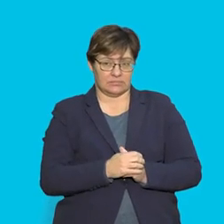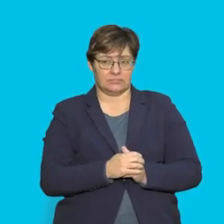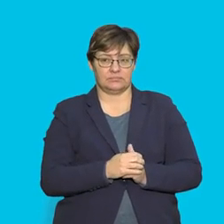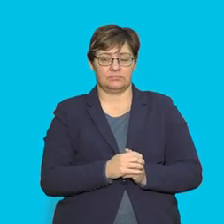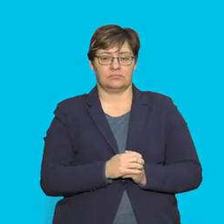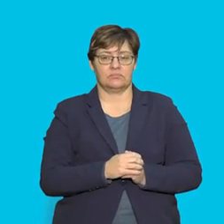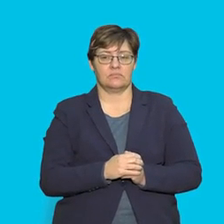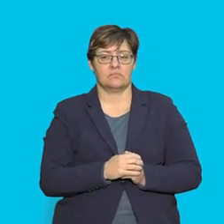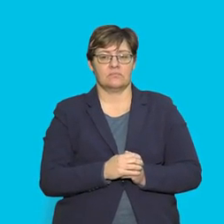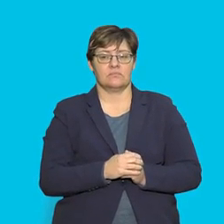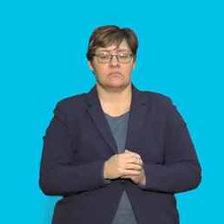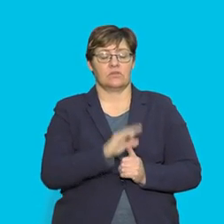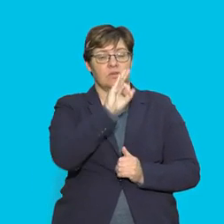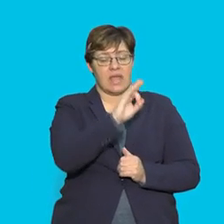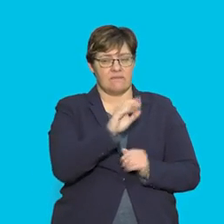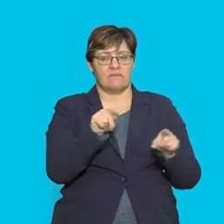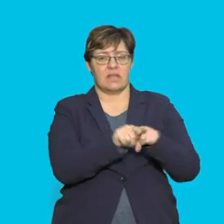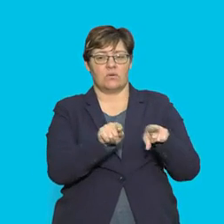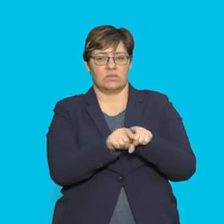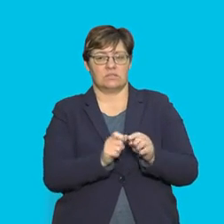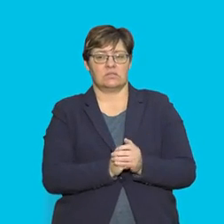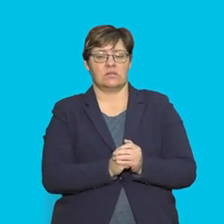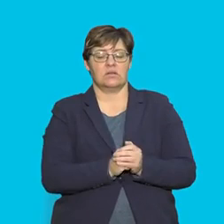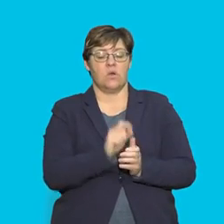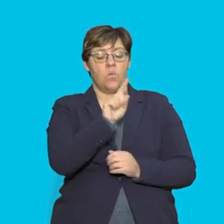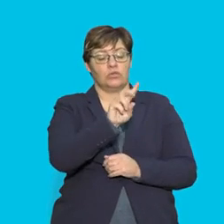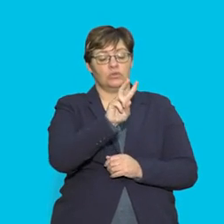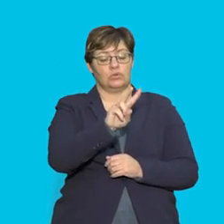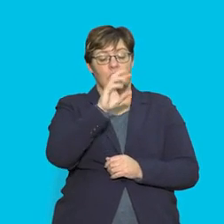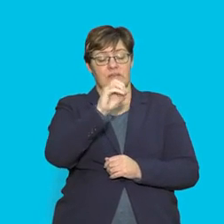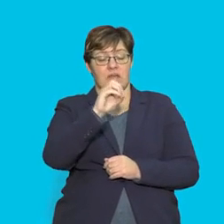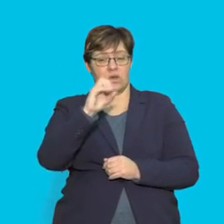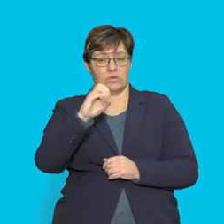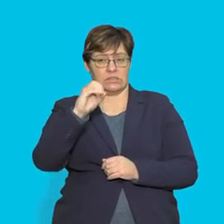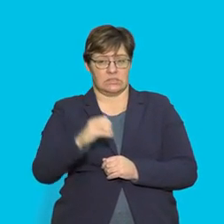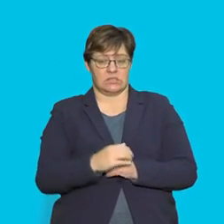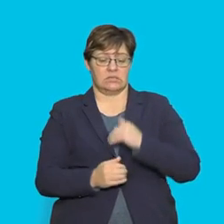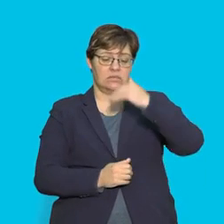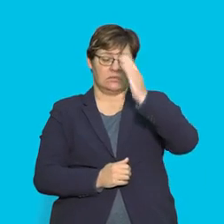8.8%, right? So I will then say F is equals to 12,000